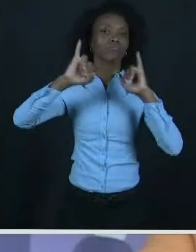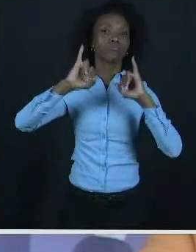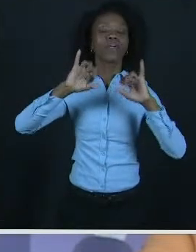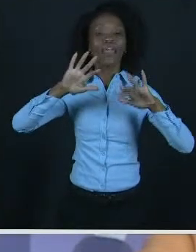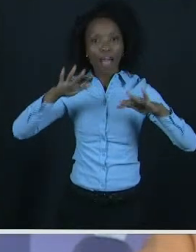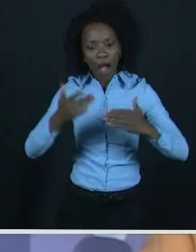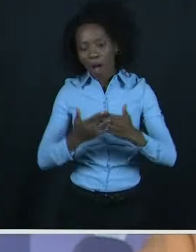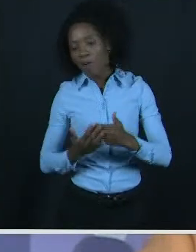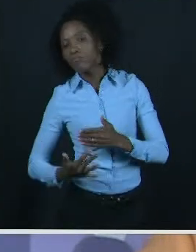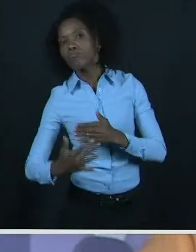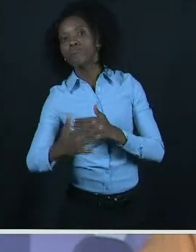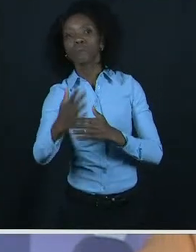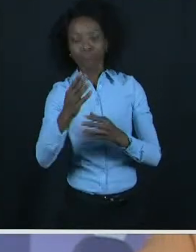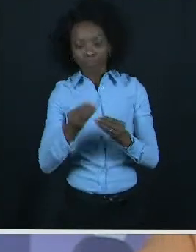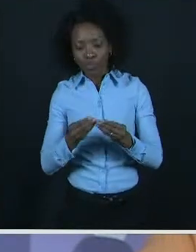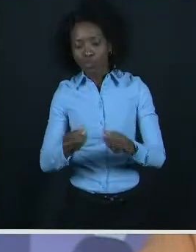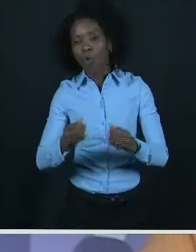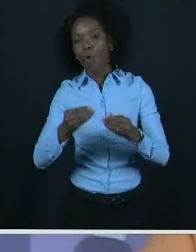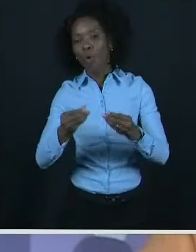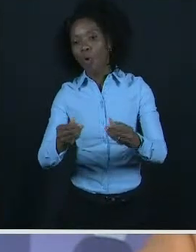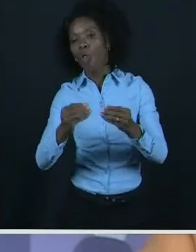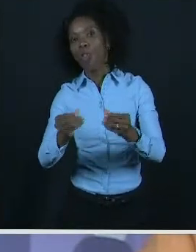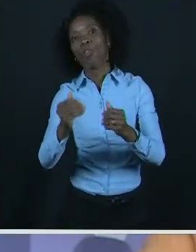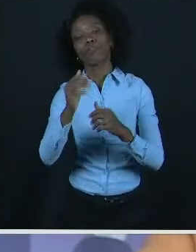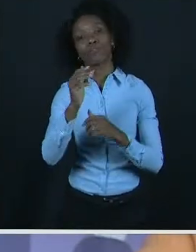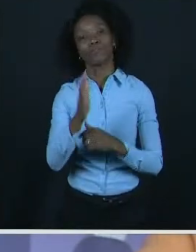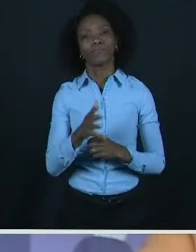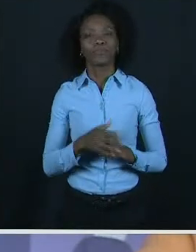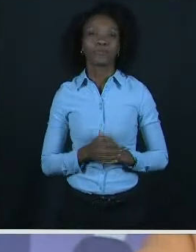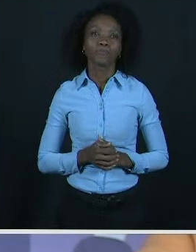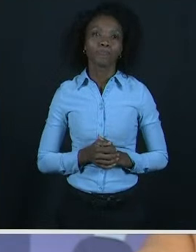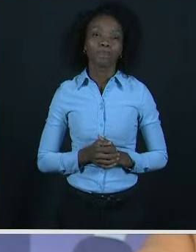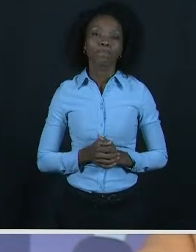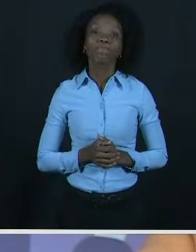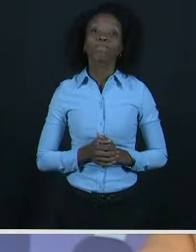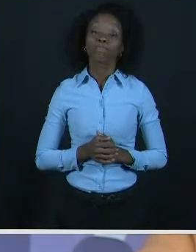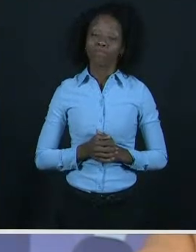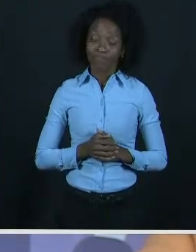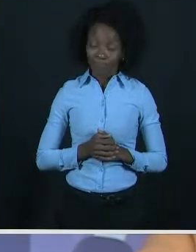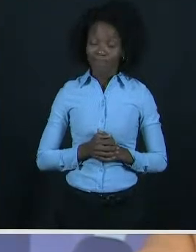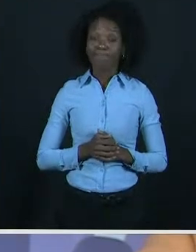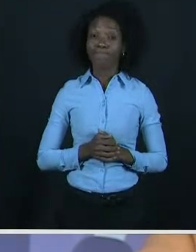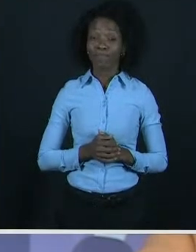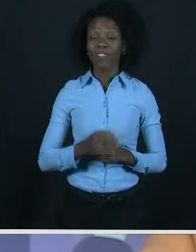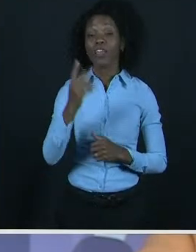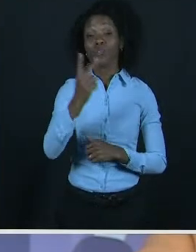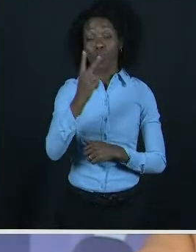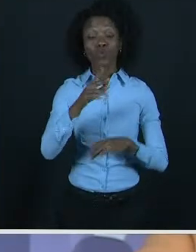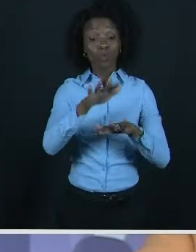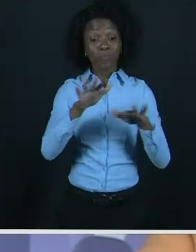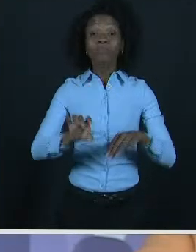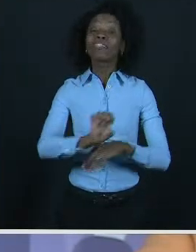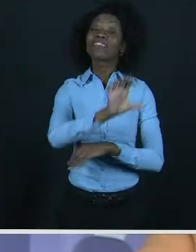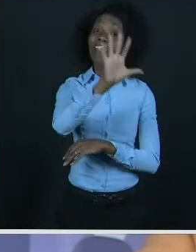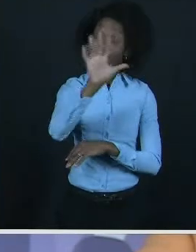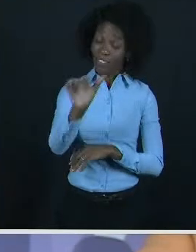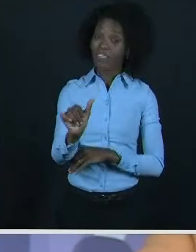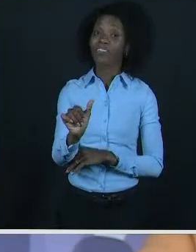practical solutions. In the end, we owe it to the people of South